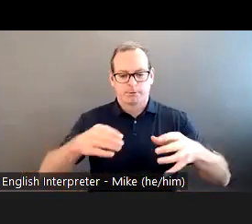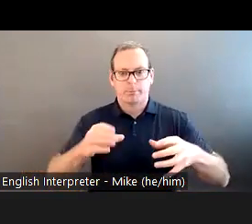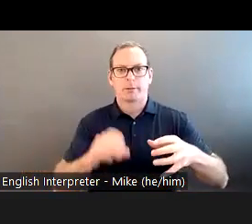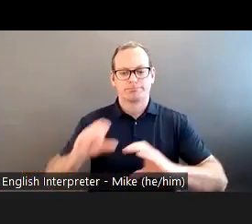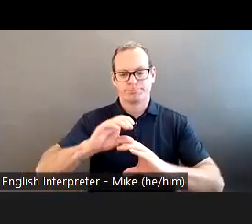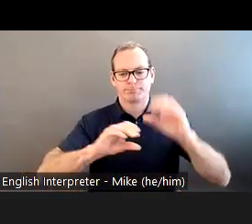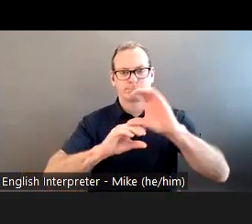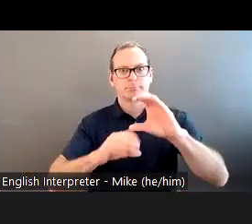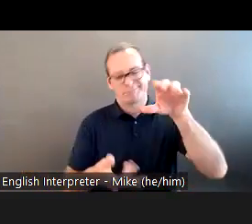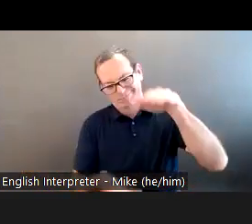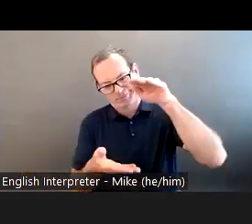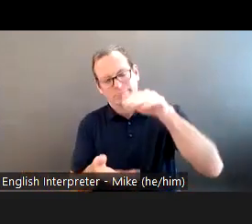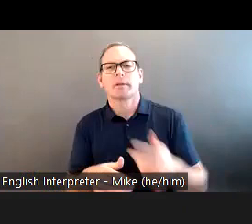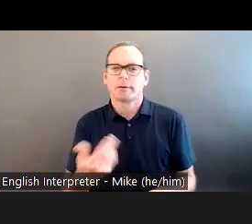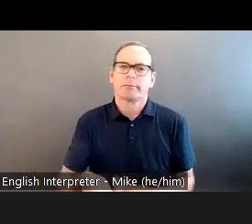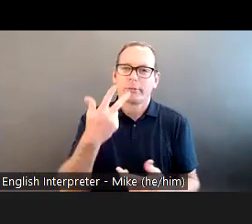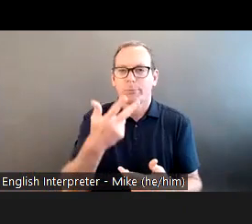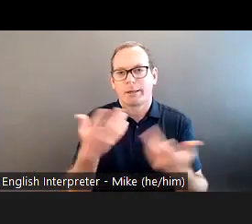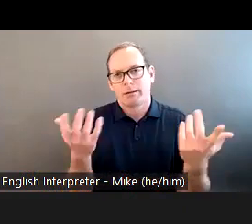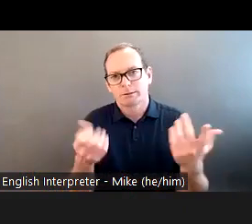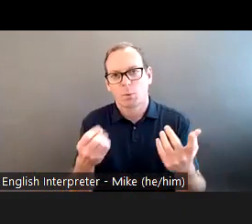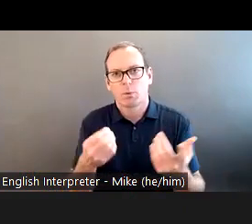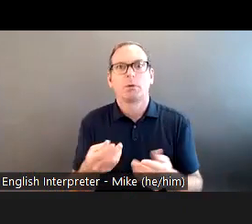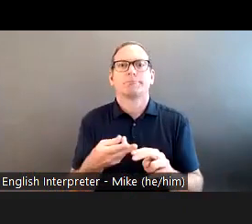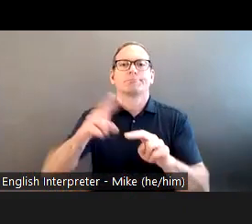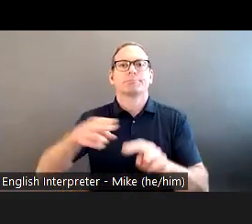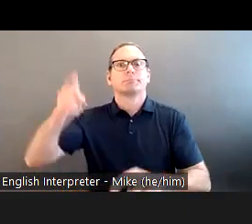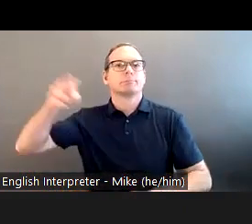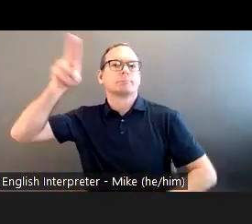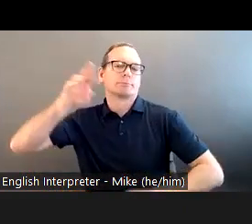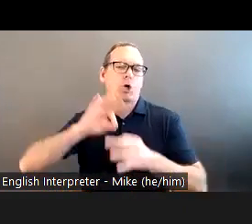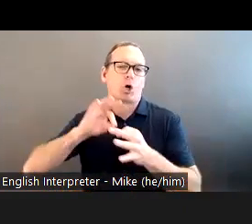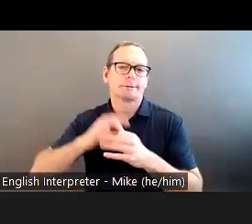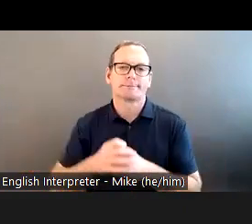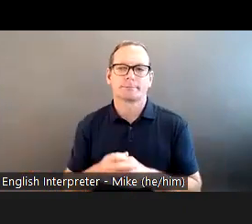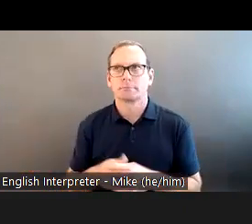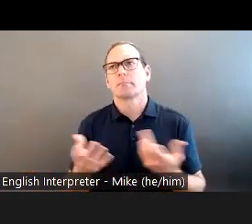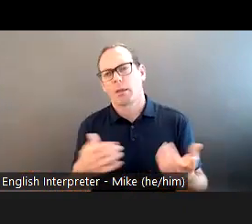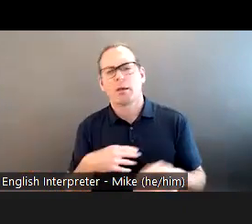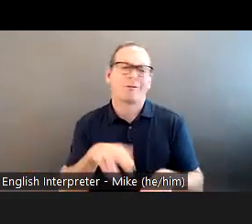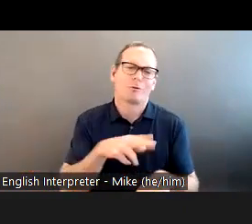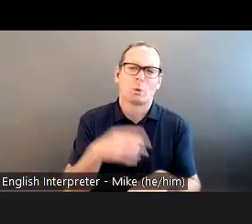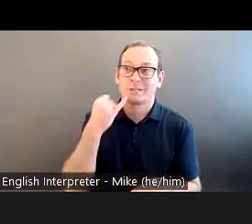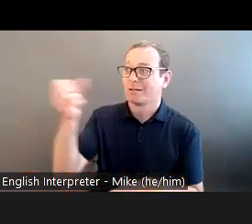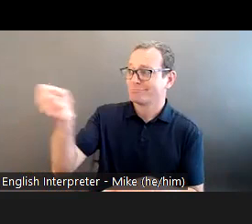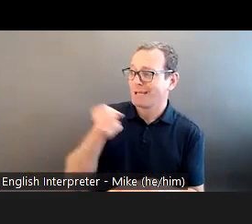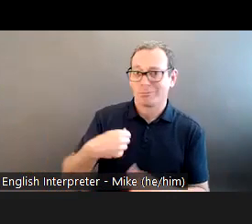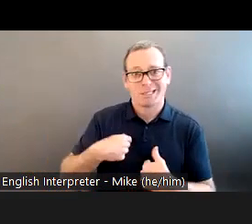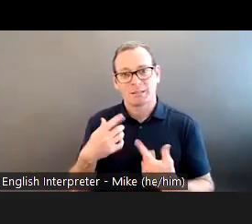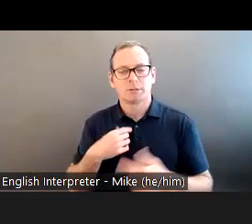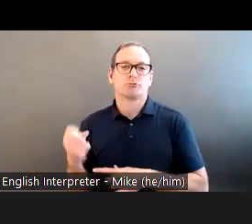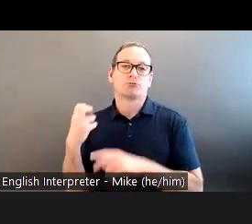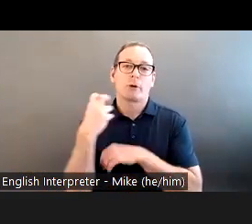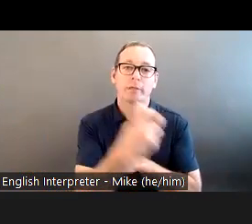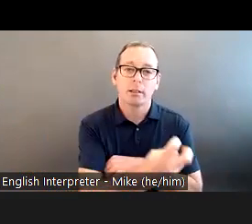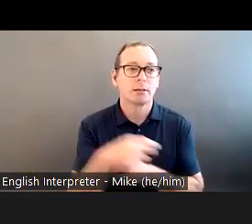and separate criteria that need to be documented. So it will go up. And travel is billed on top in most cases. So depending where you are in